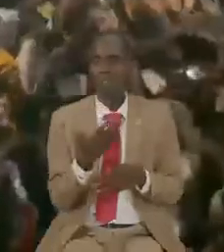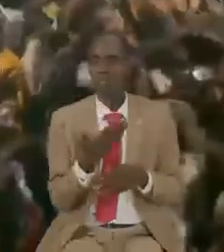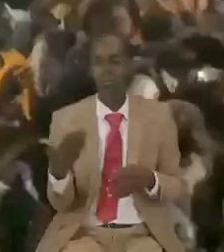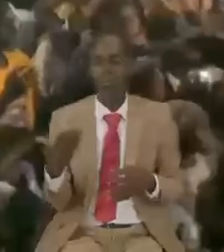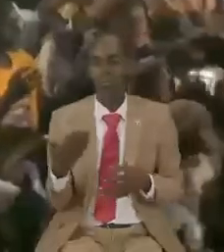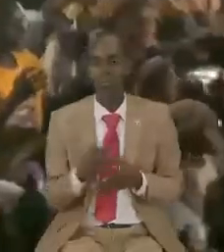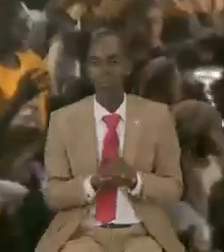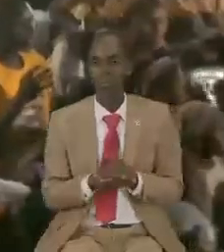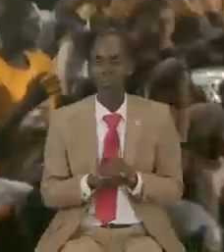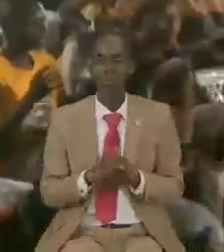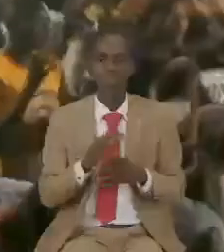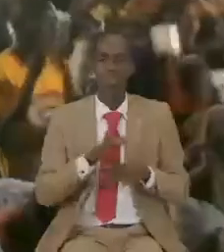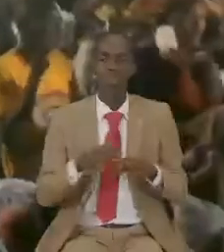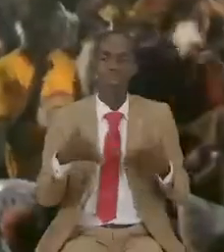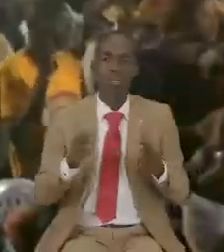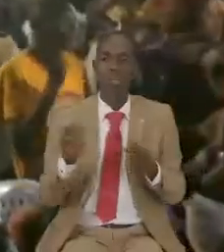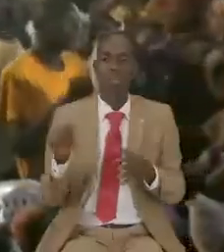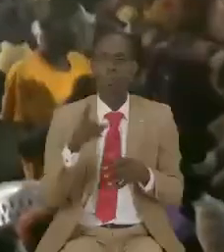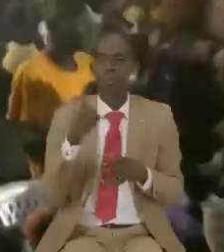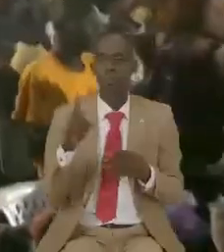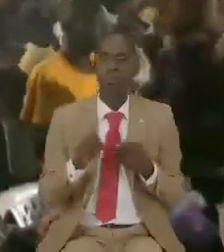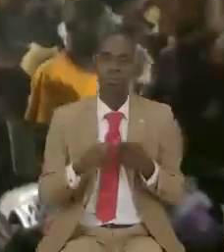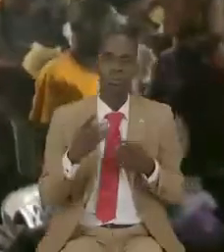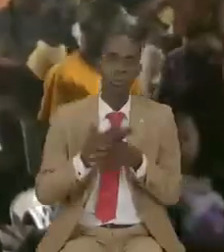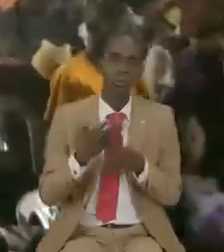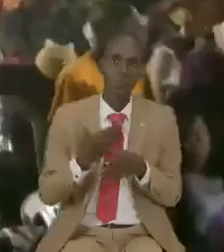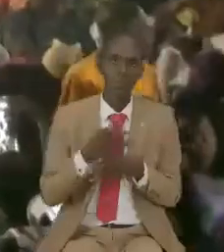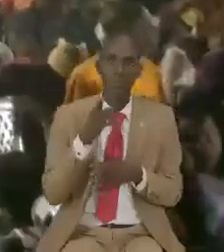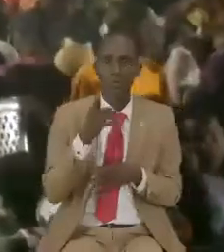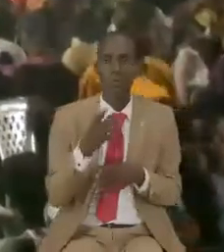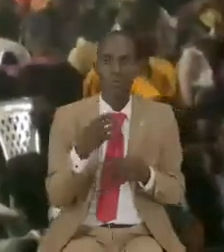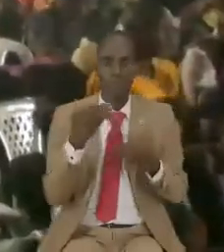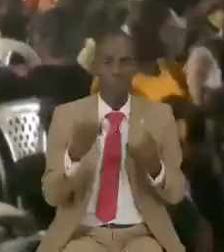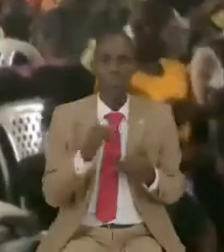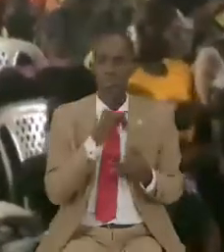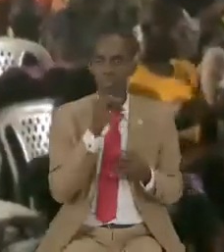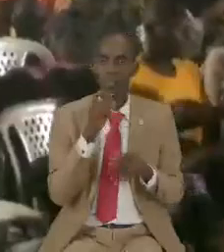Thank you, counselors. You are doing a thorough job. The Lord bless you.